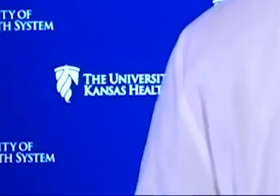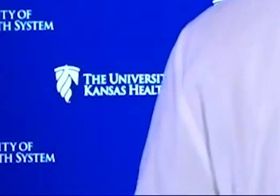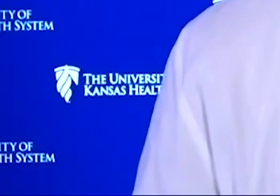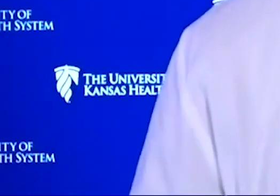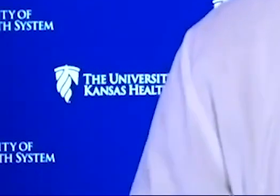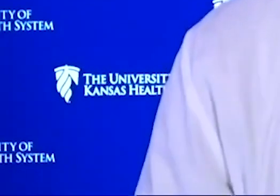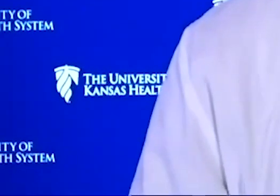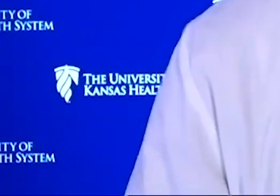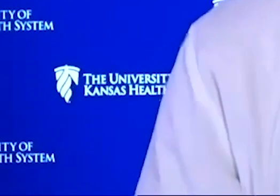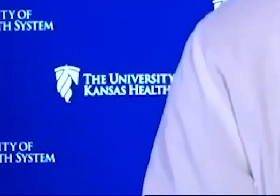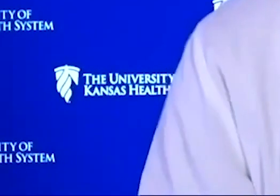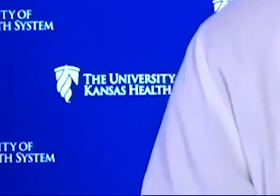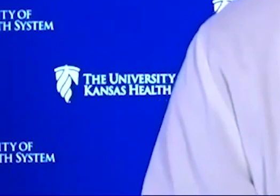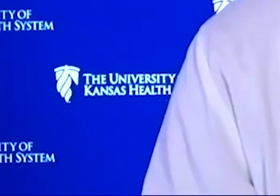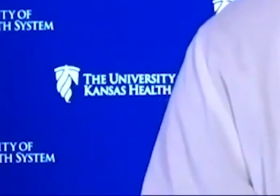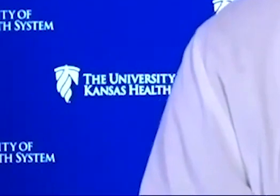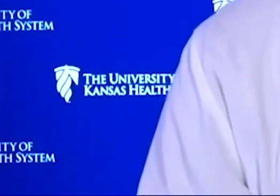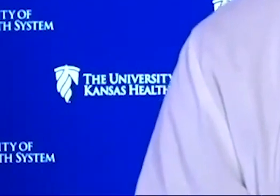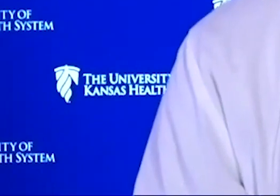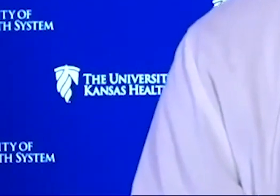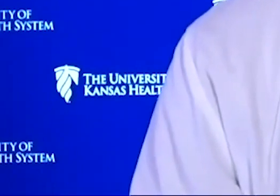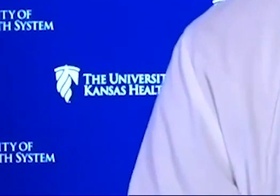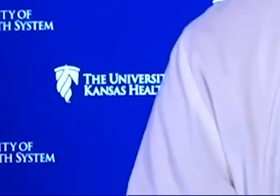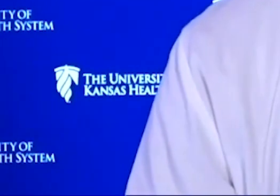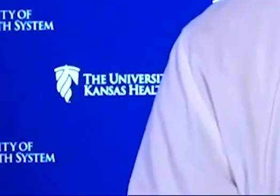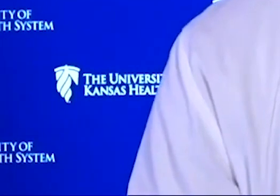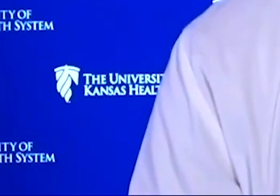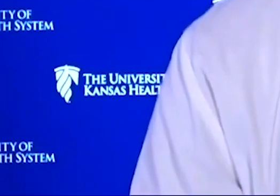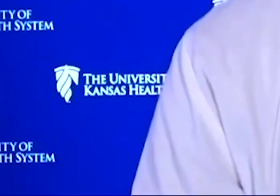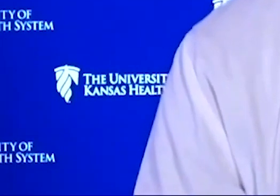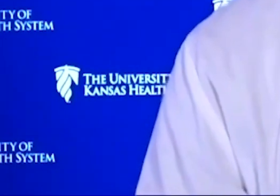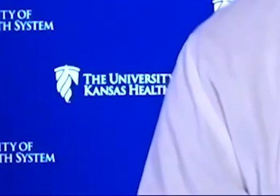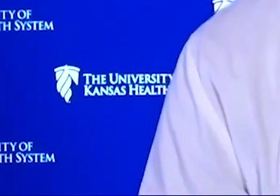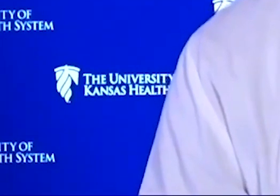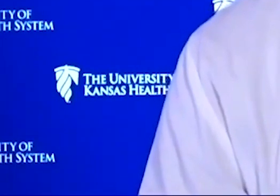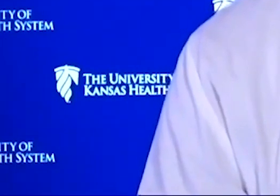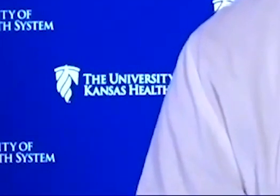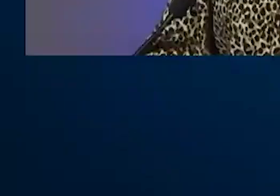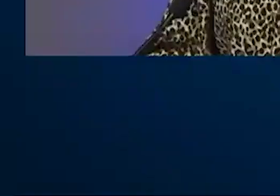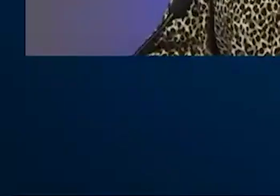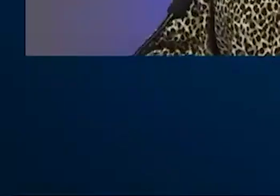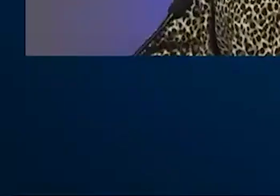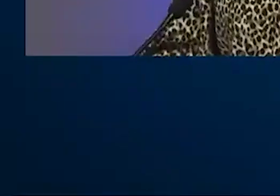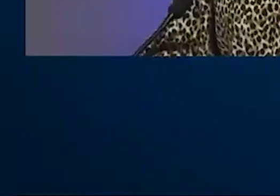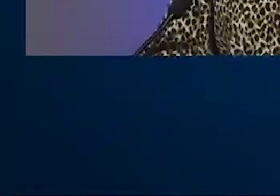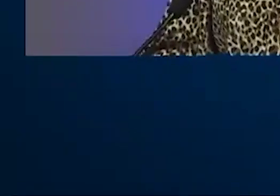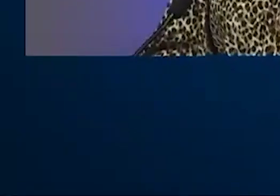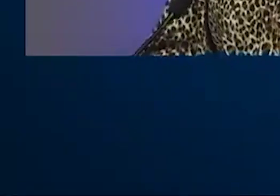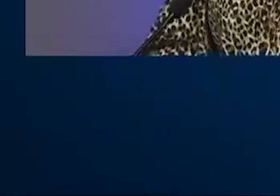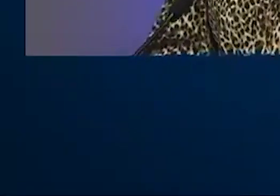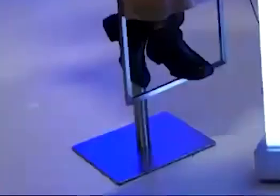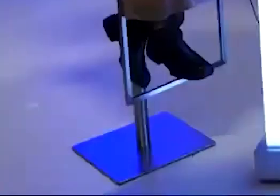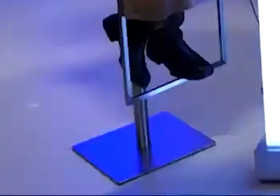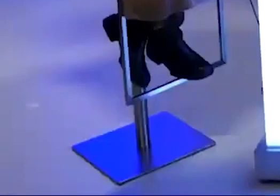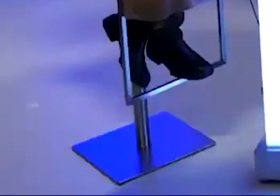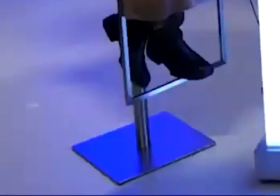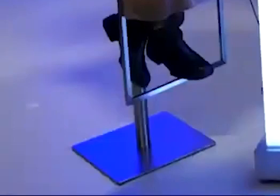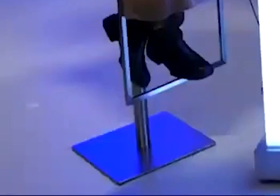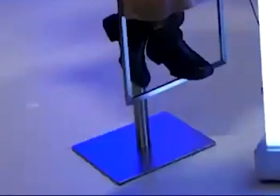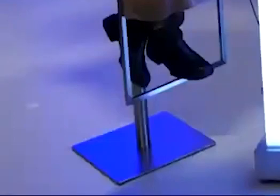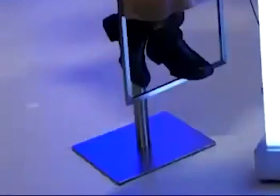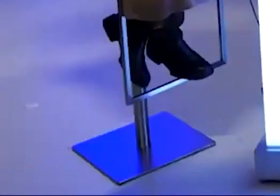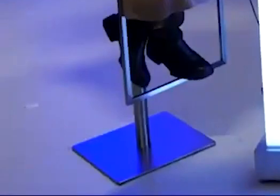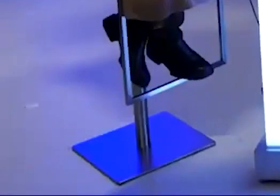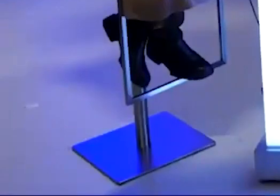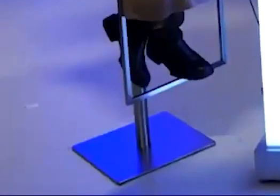we haven't even reached really the middle part of January, so a lot of deaths so far. And Dr. Seitz, you do have some. I do. I just a